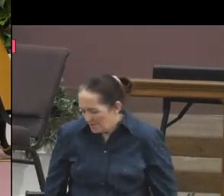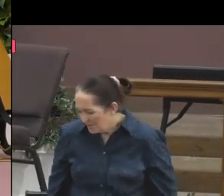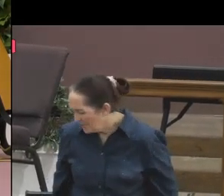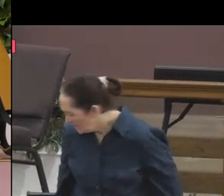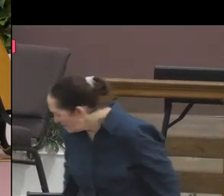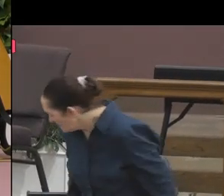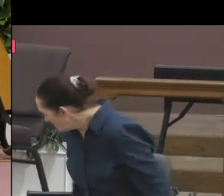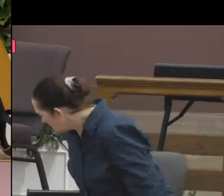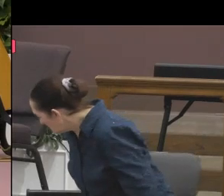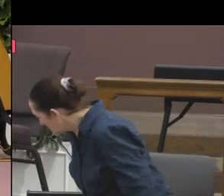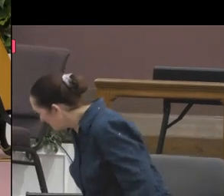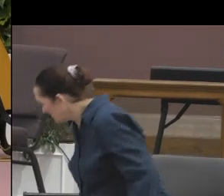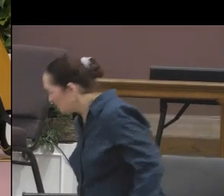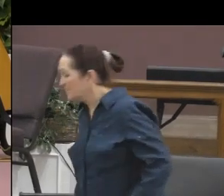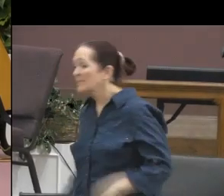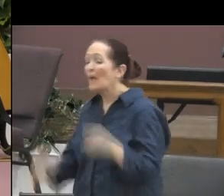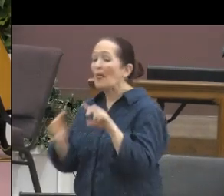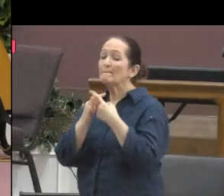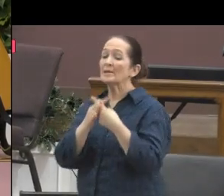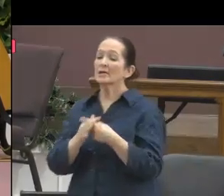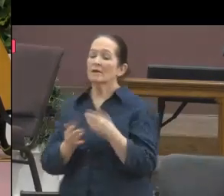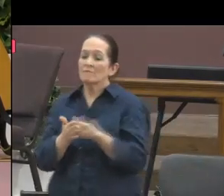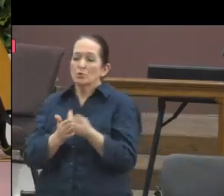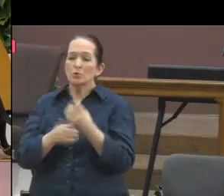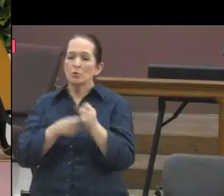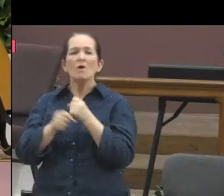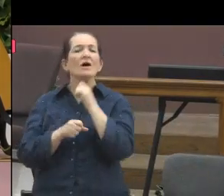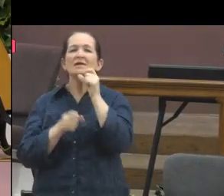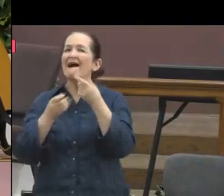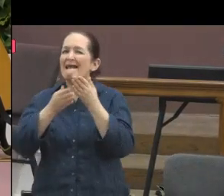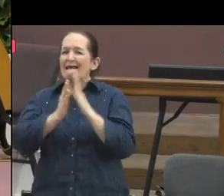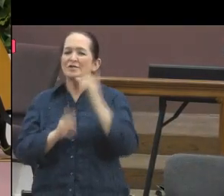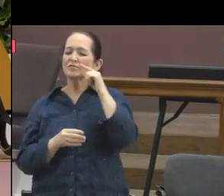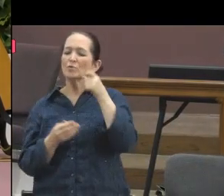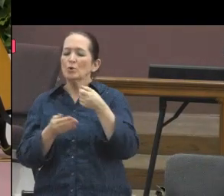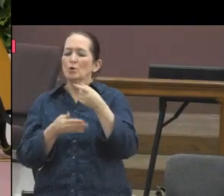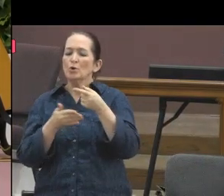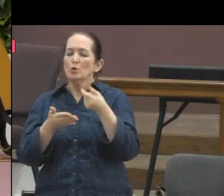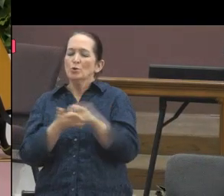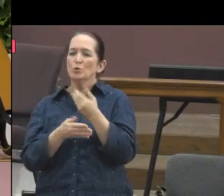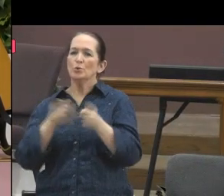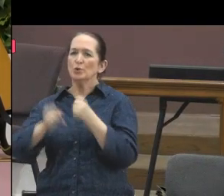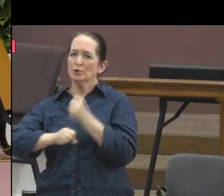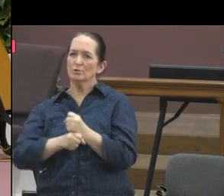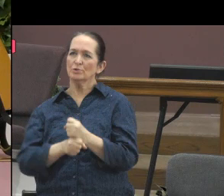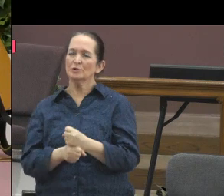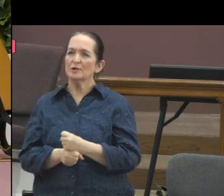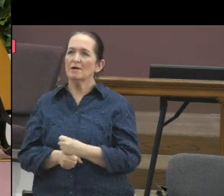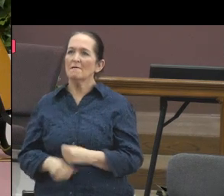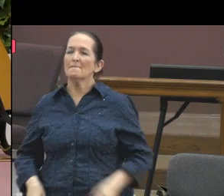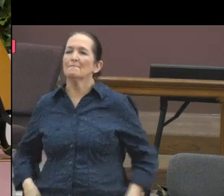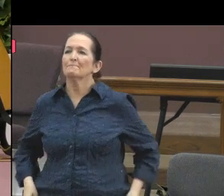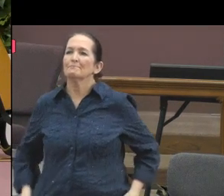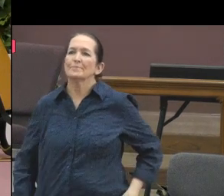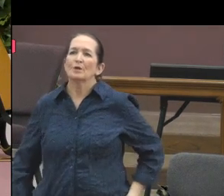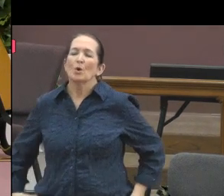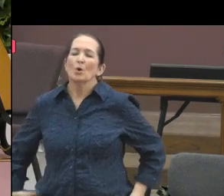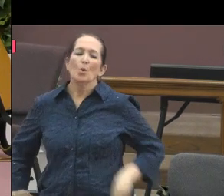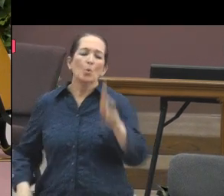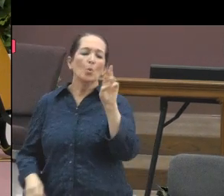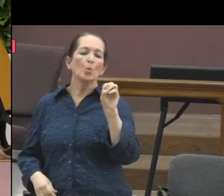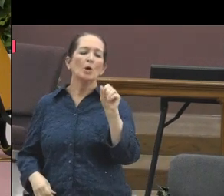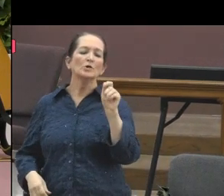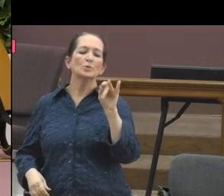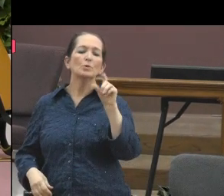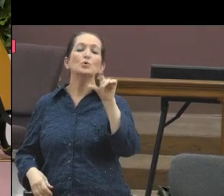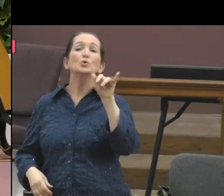year. I'm not asking for New Year's resolutions. I'm asking you to decide who you are and who